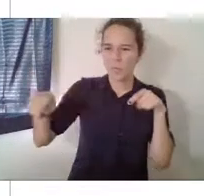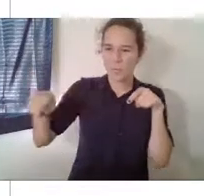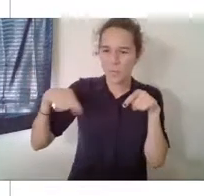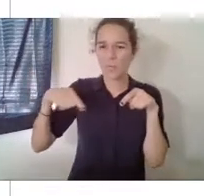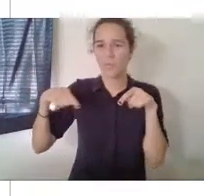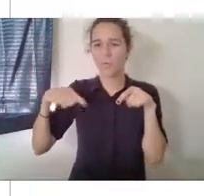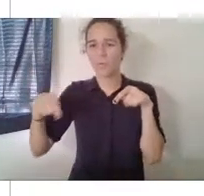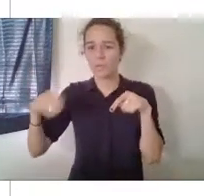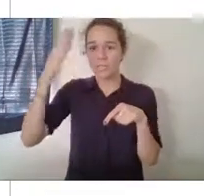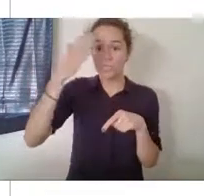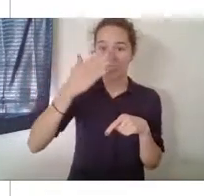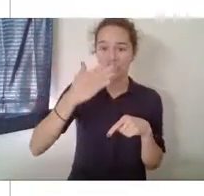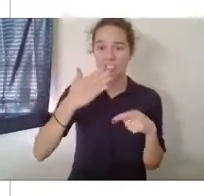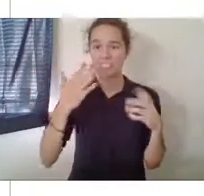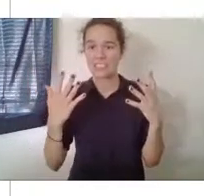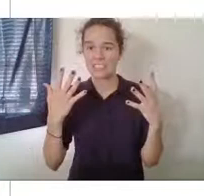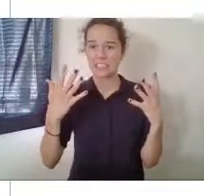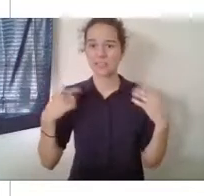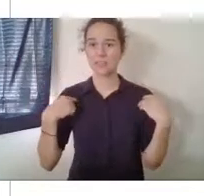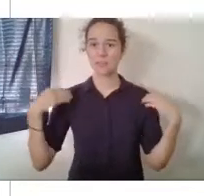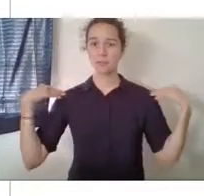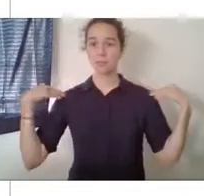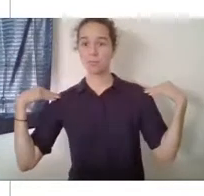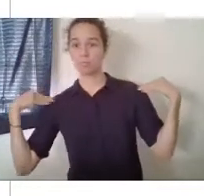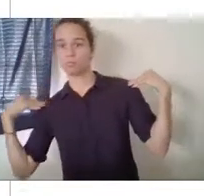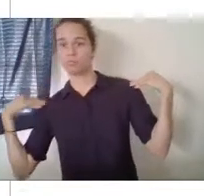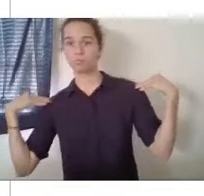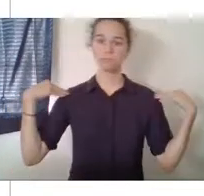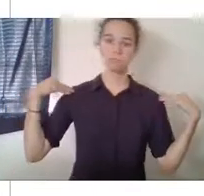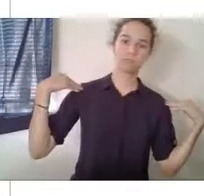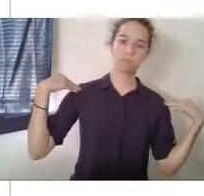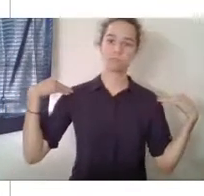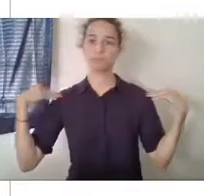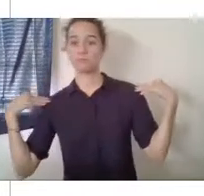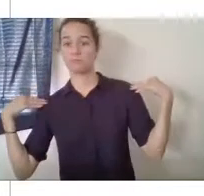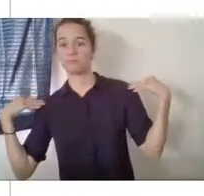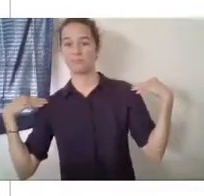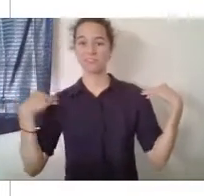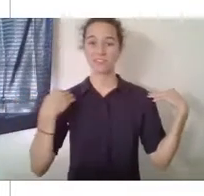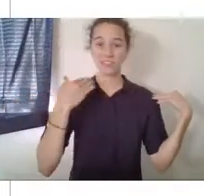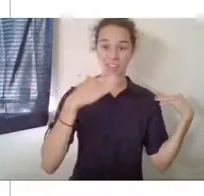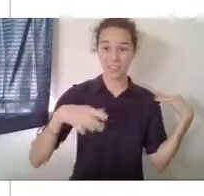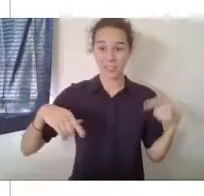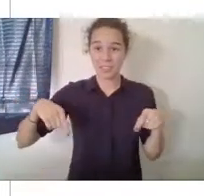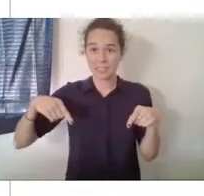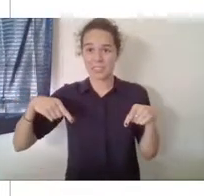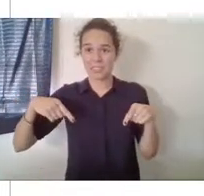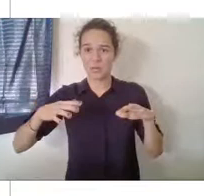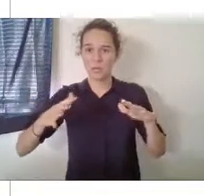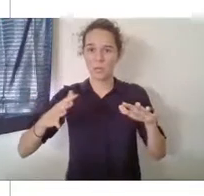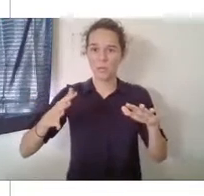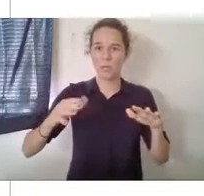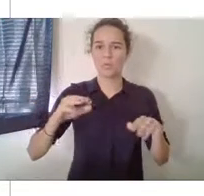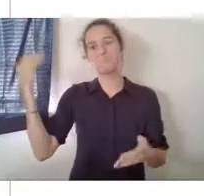forth, he's looking down, he's avoiding the audience, his nerves are coming out. Again, his hands, he's ready